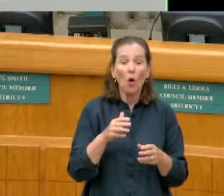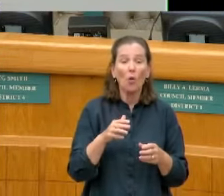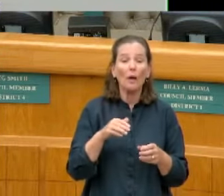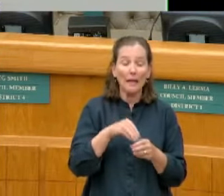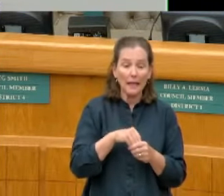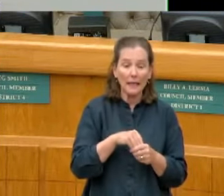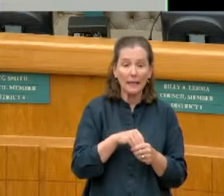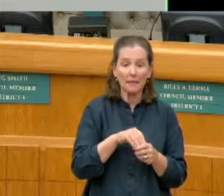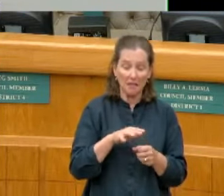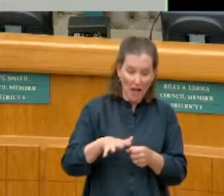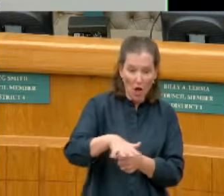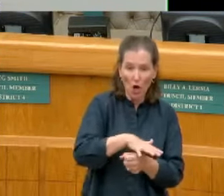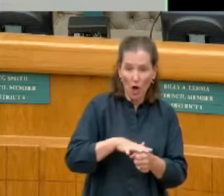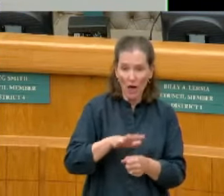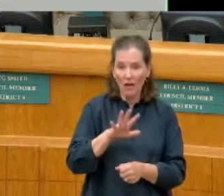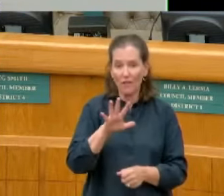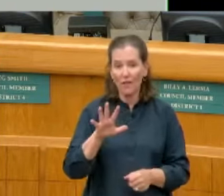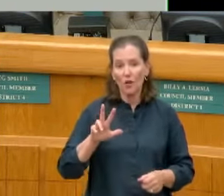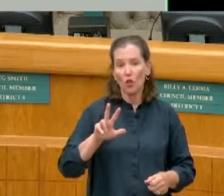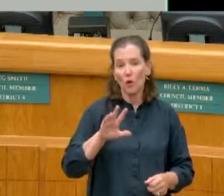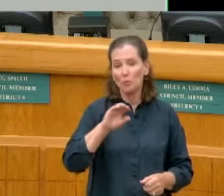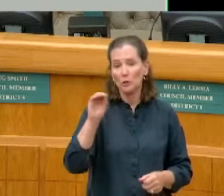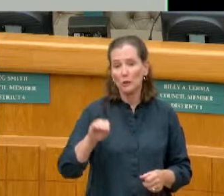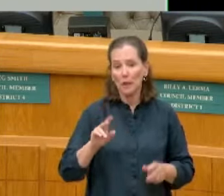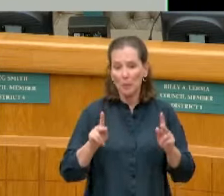vaccinated. Next slide.